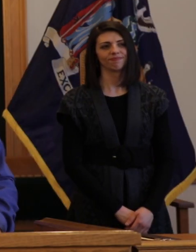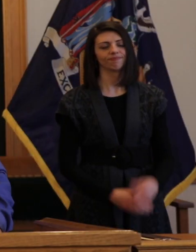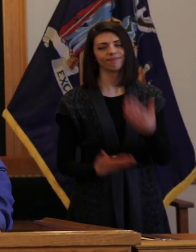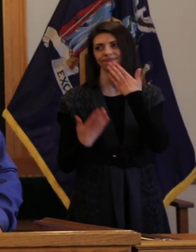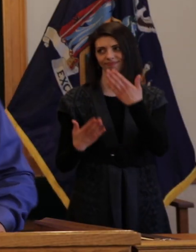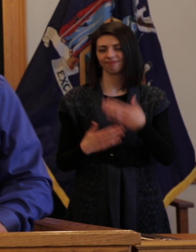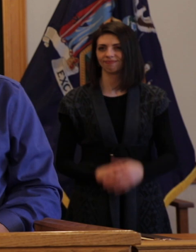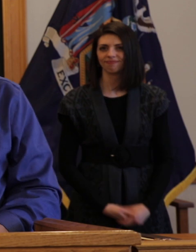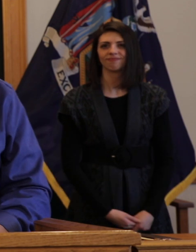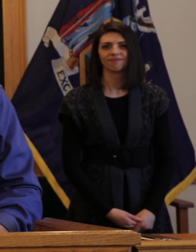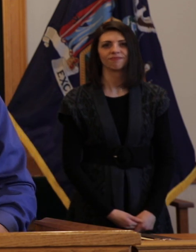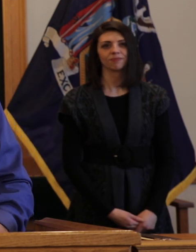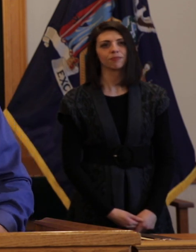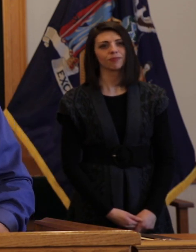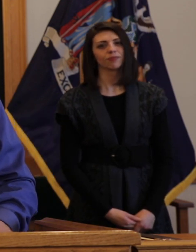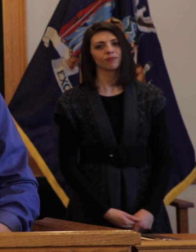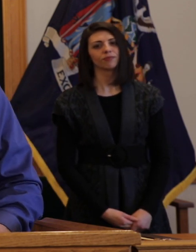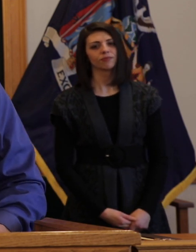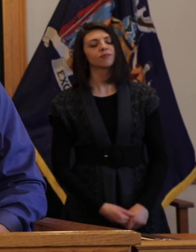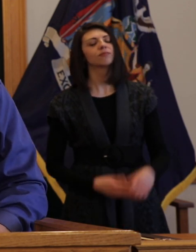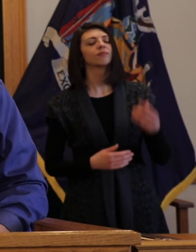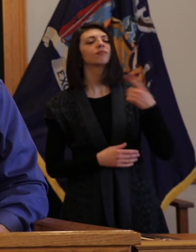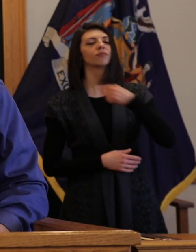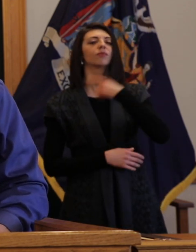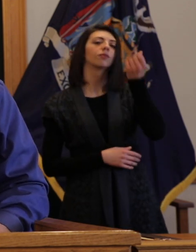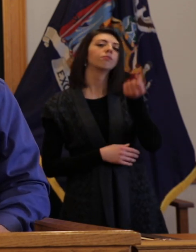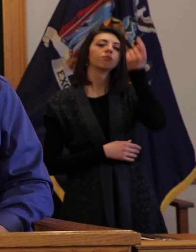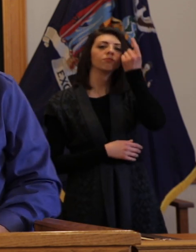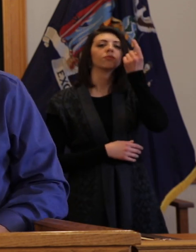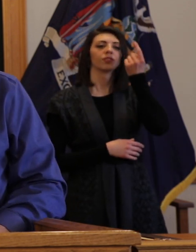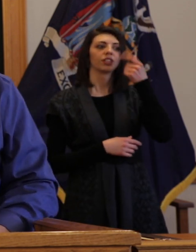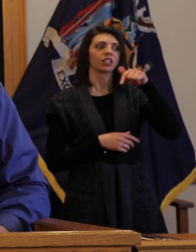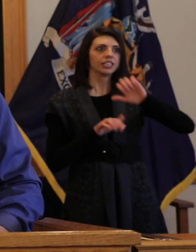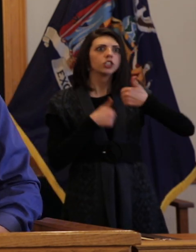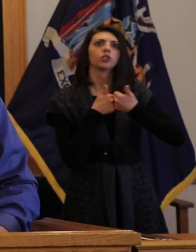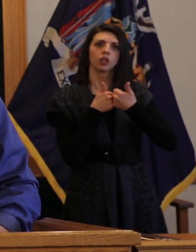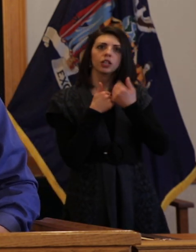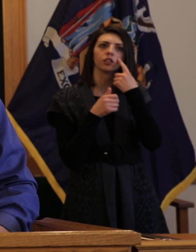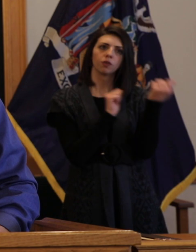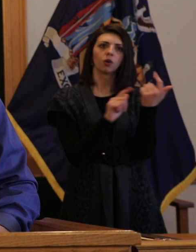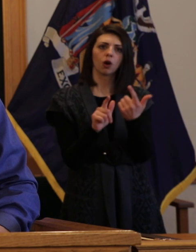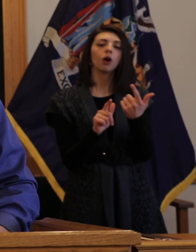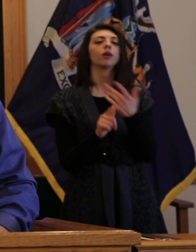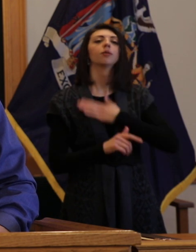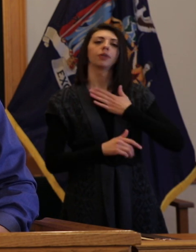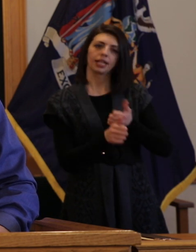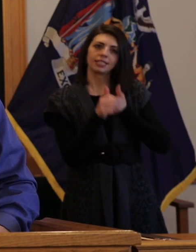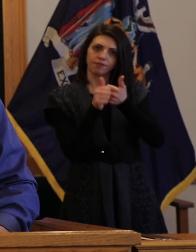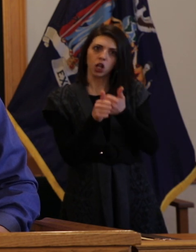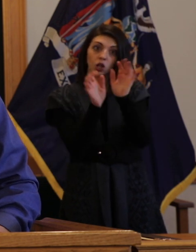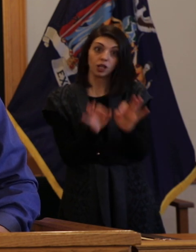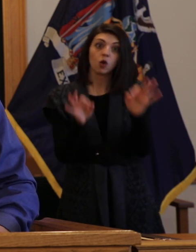Thank you. We realize that this is a challenging time for all of us. I ask you to please follow the protective guidelines that we've